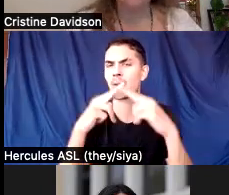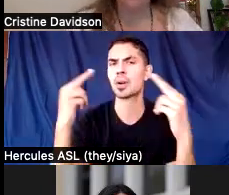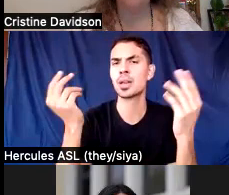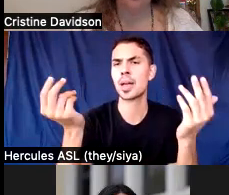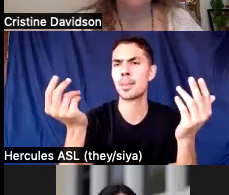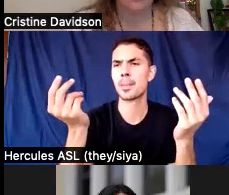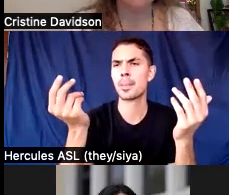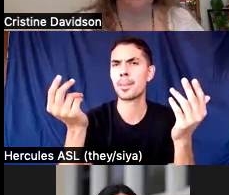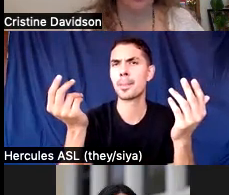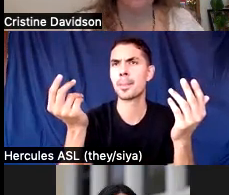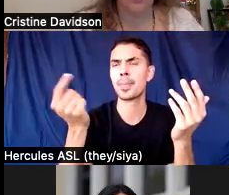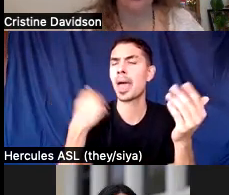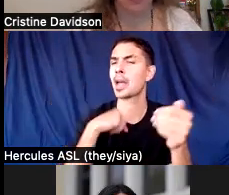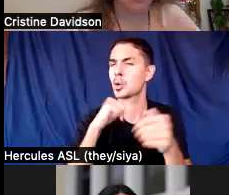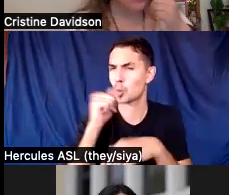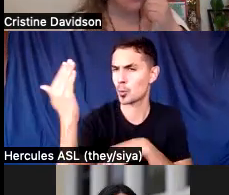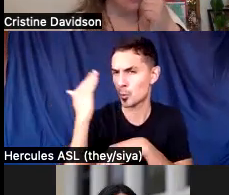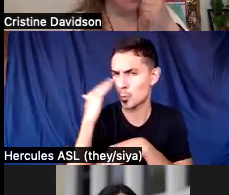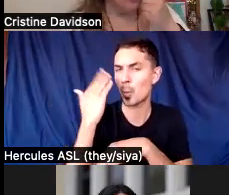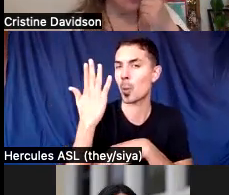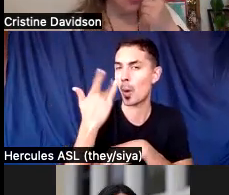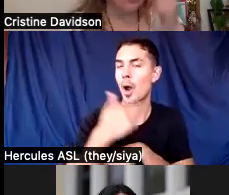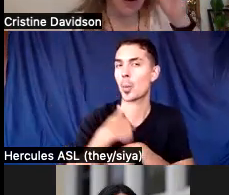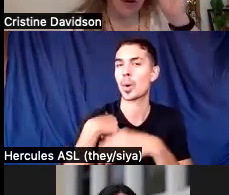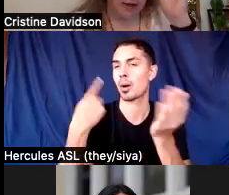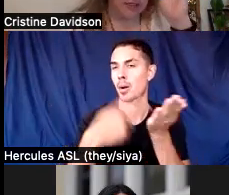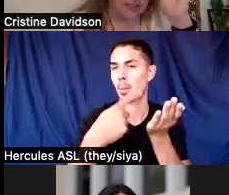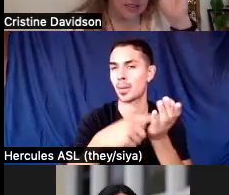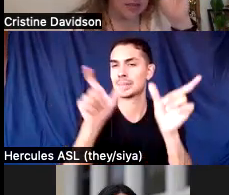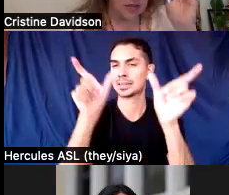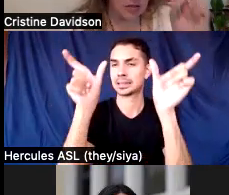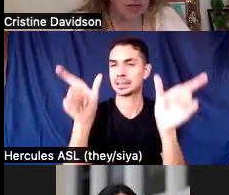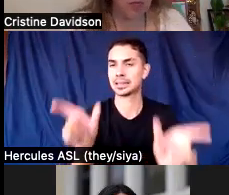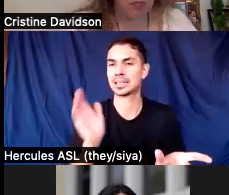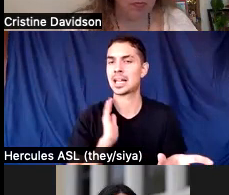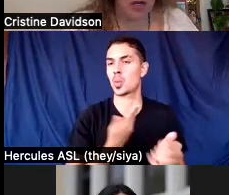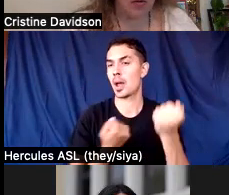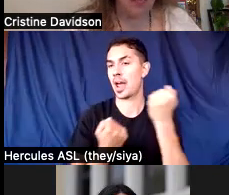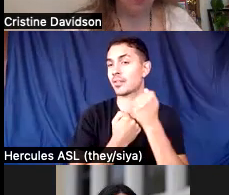I just don't know exactly why we talk about this in terms of our advocacy.